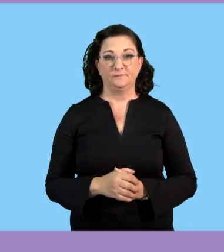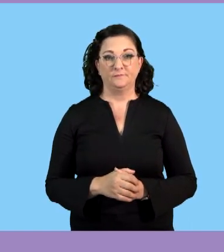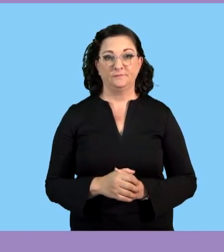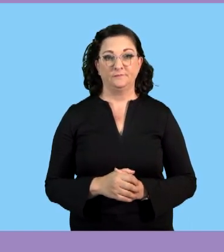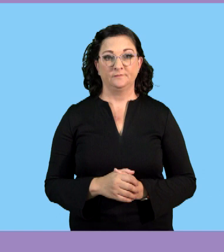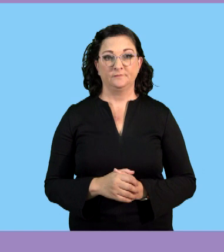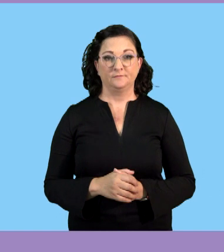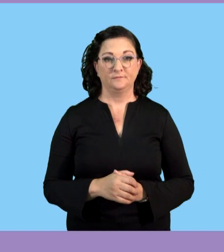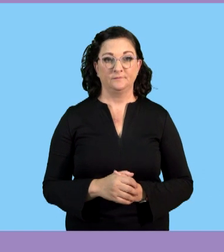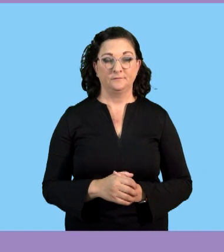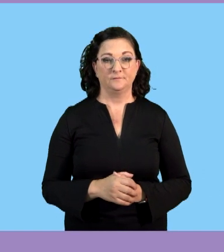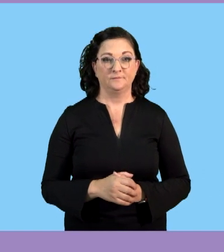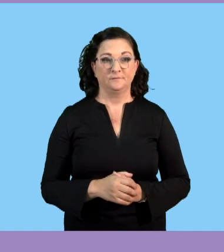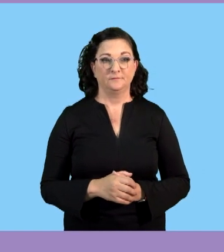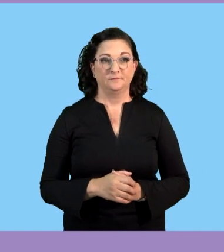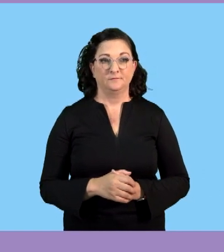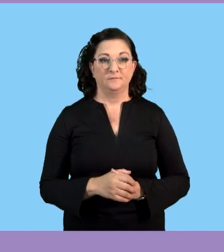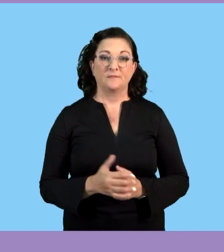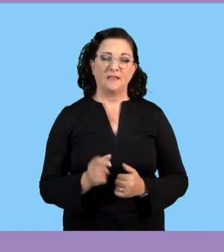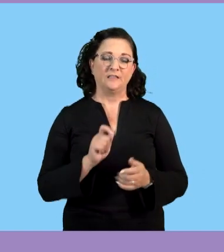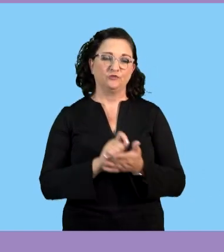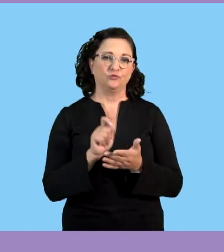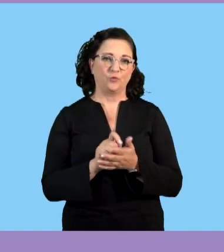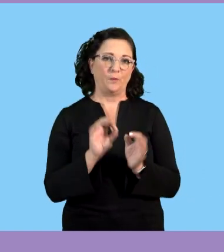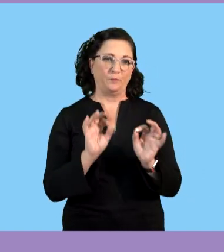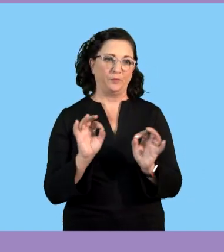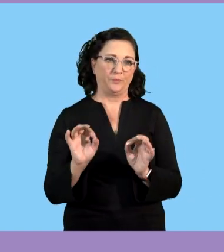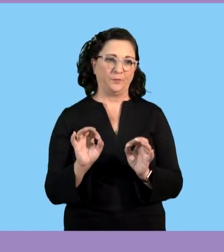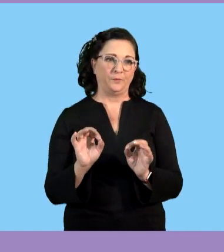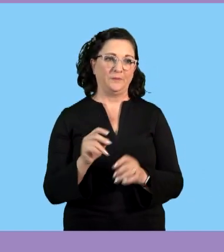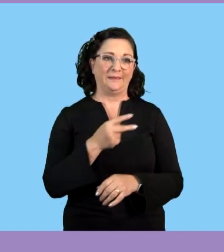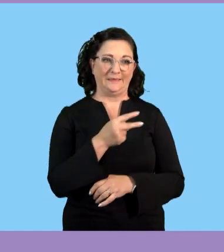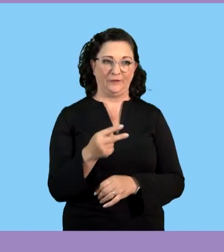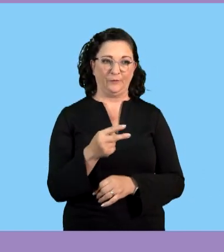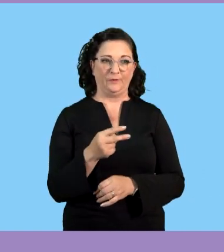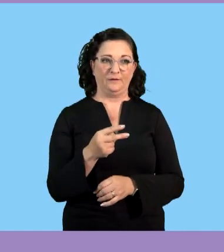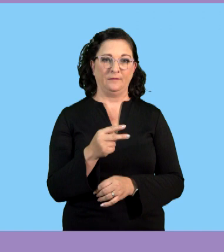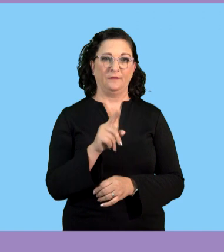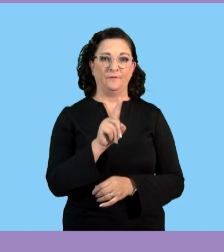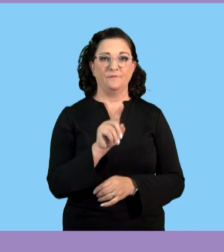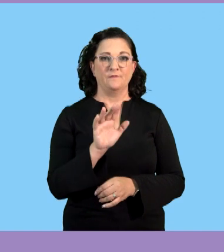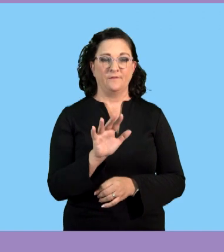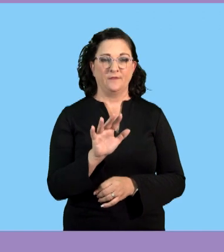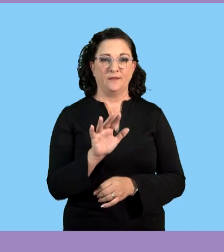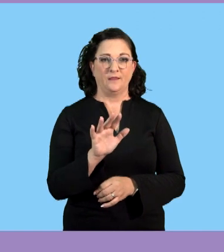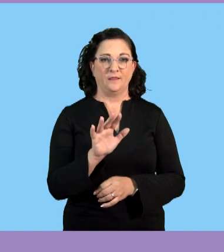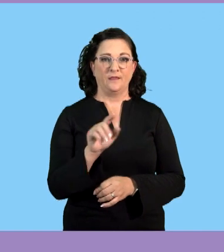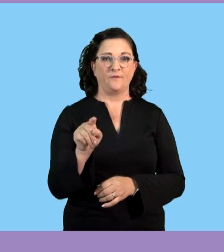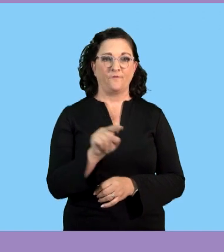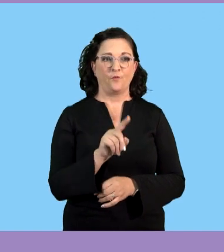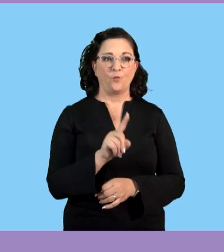169,000. And obviously we must rewrite this correctly. It's going to be equals to 15 out